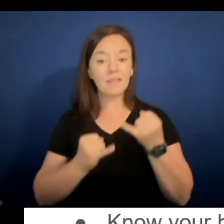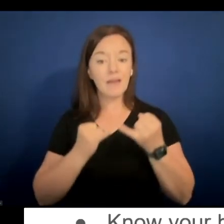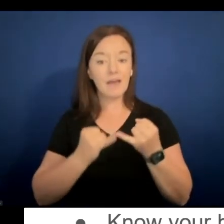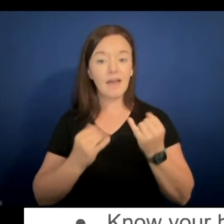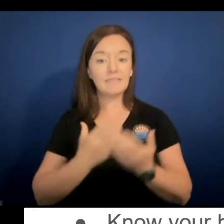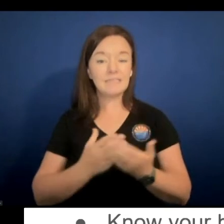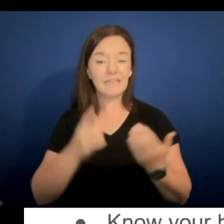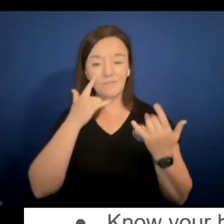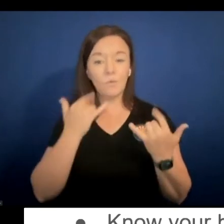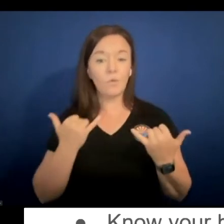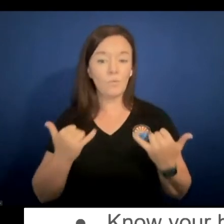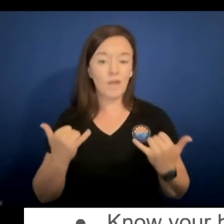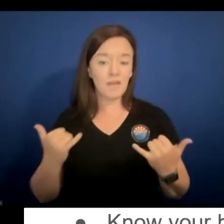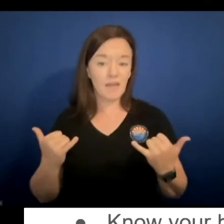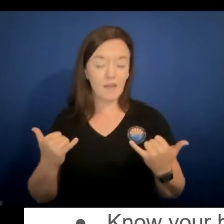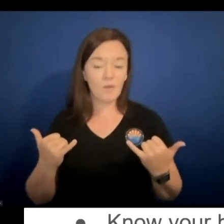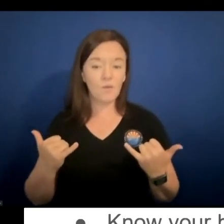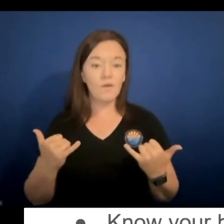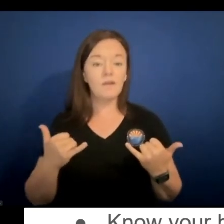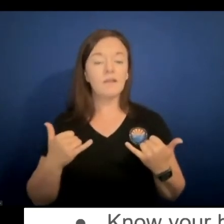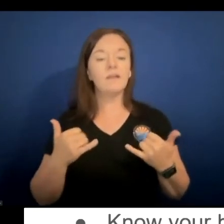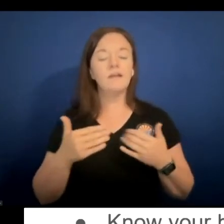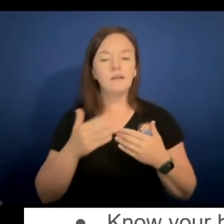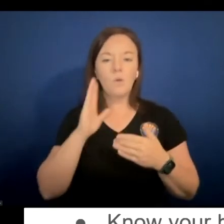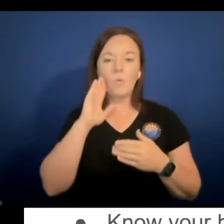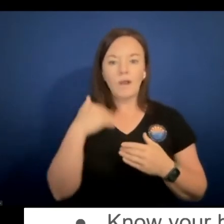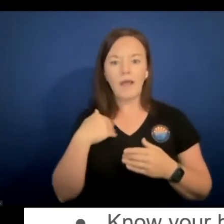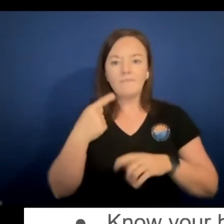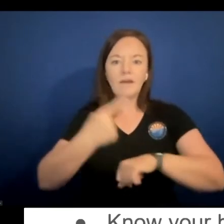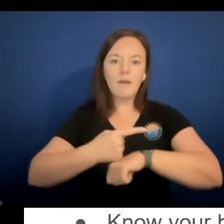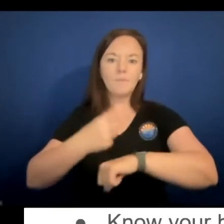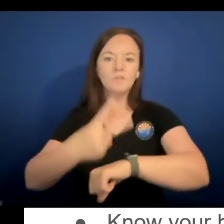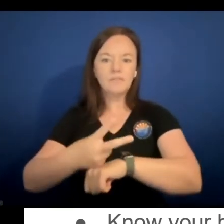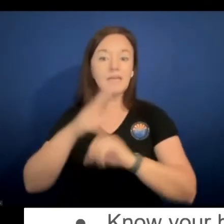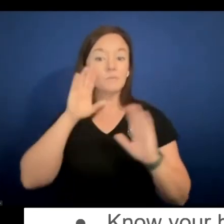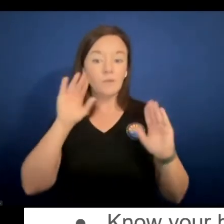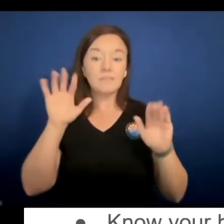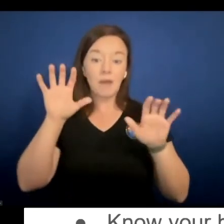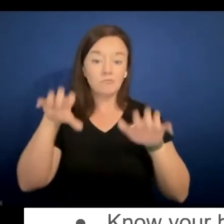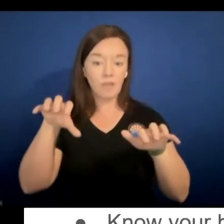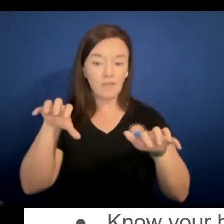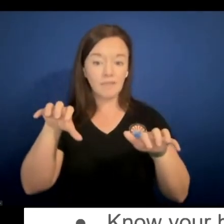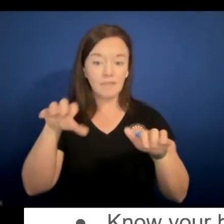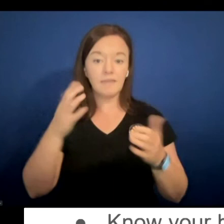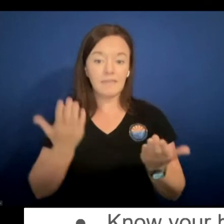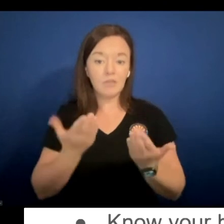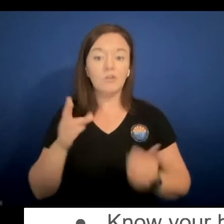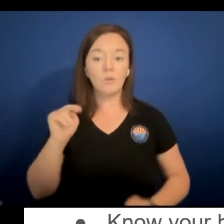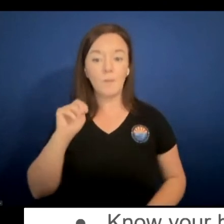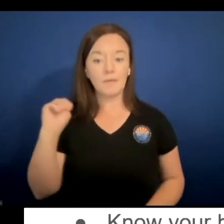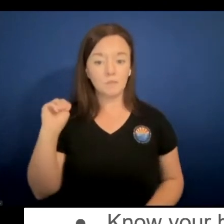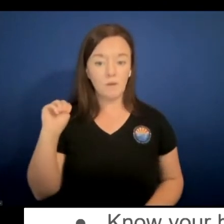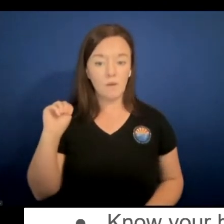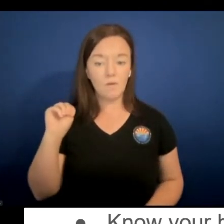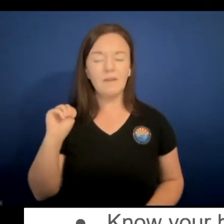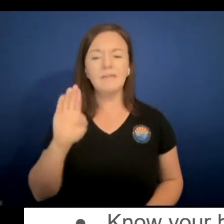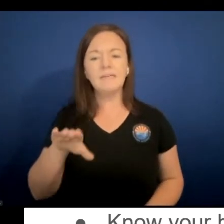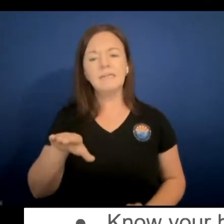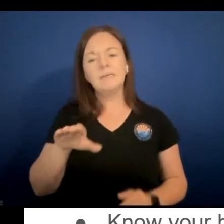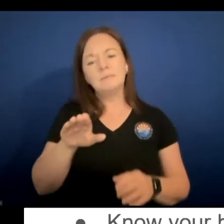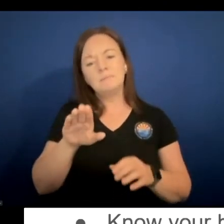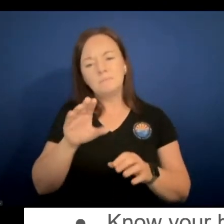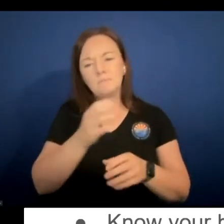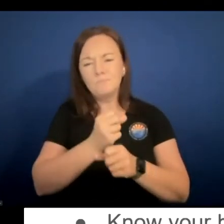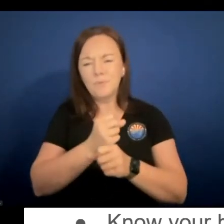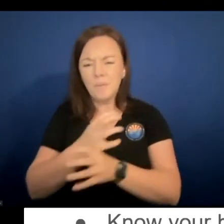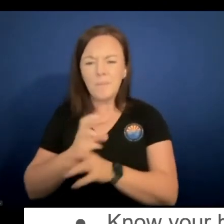right now, as we enter into a couple of days where we expect rain in New Mexico, is be prepared, because